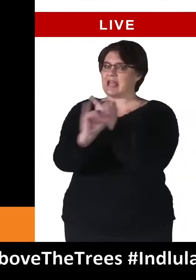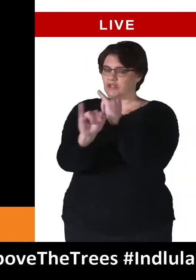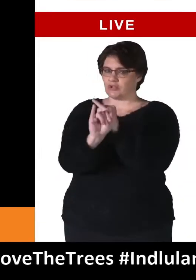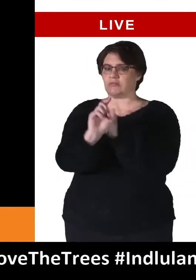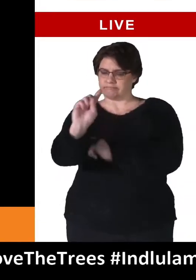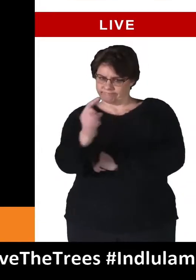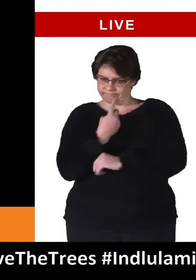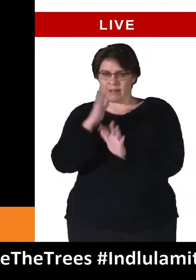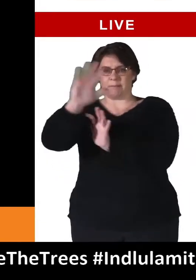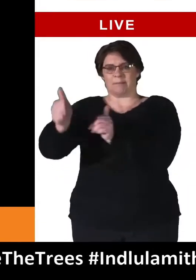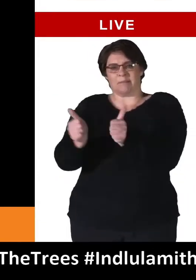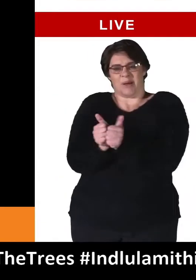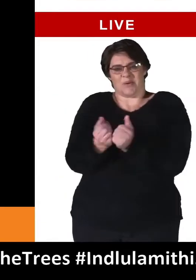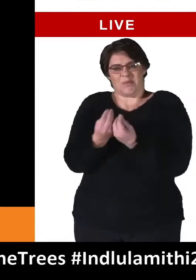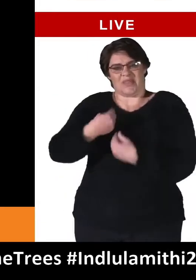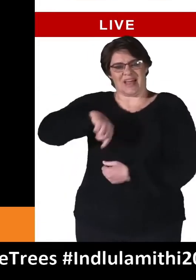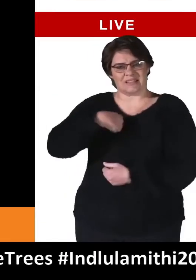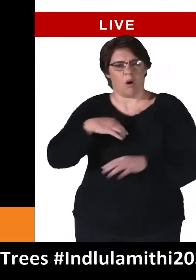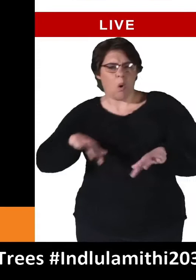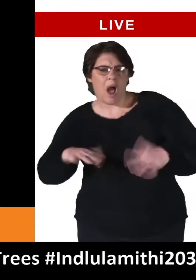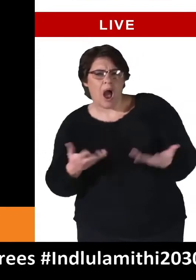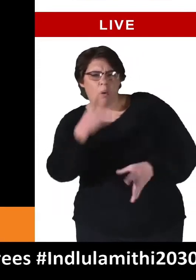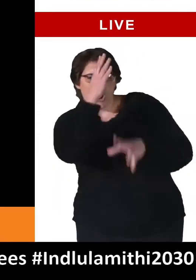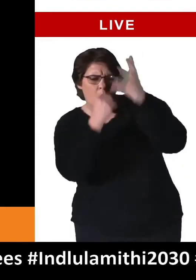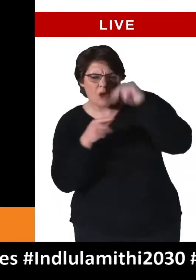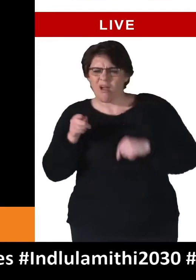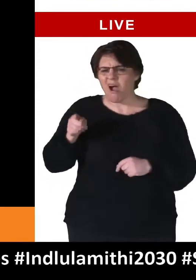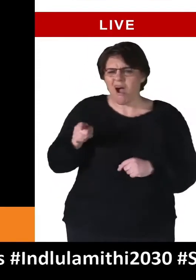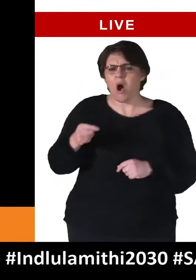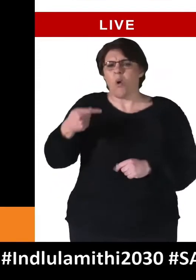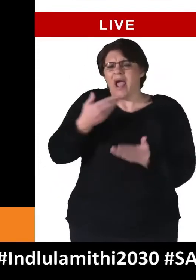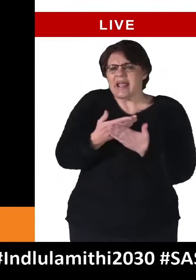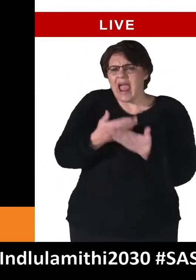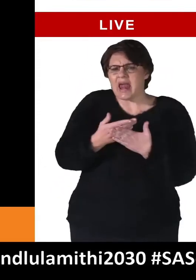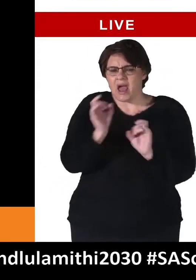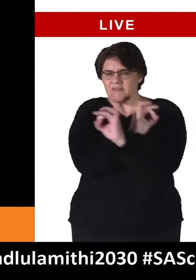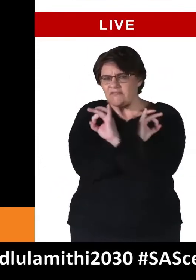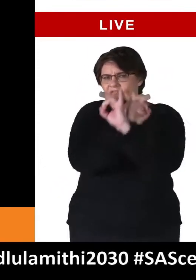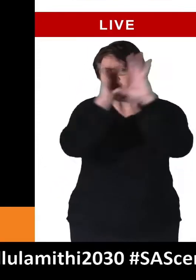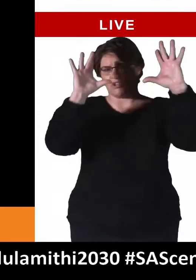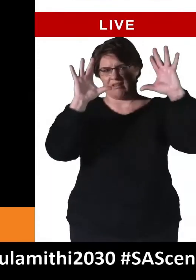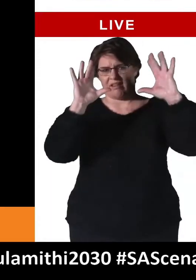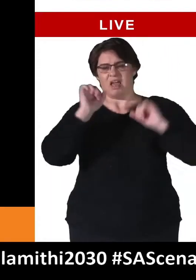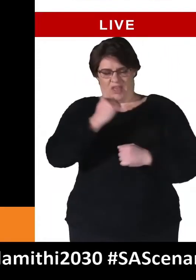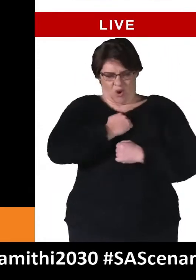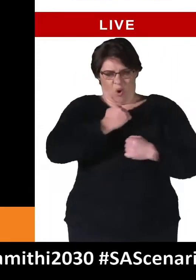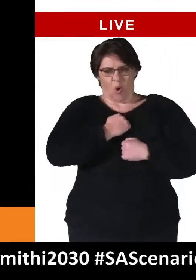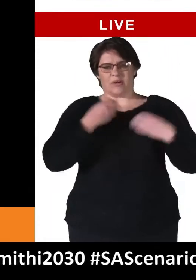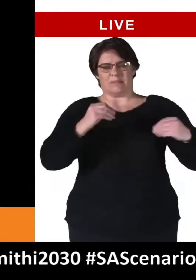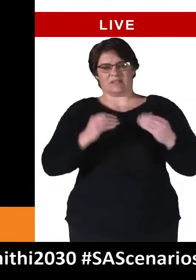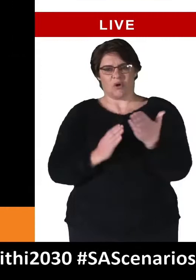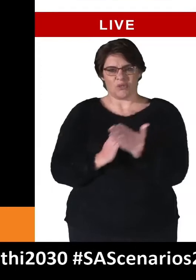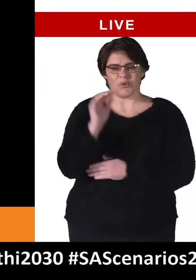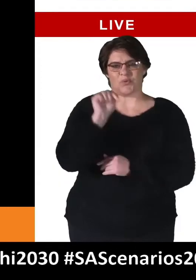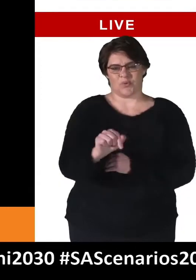come for partnership or to learn how they could vision tunnel their own companies